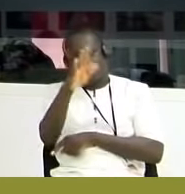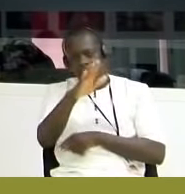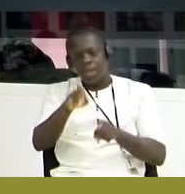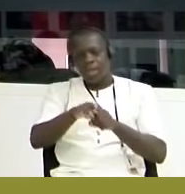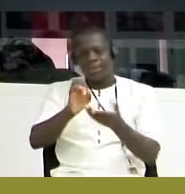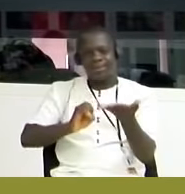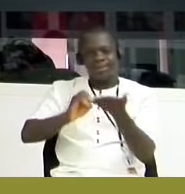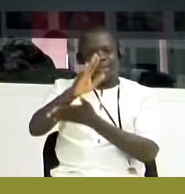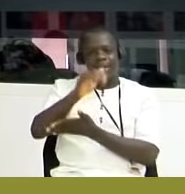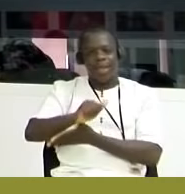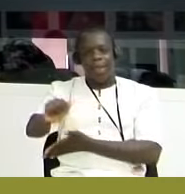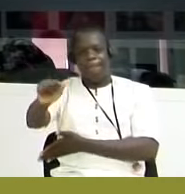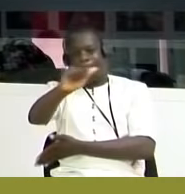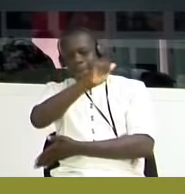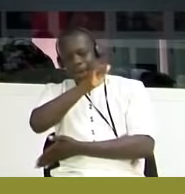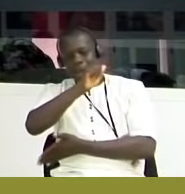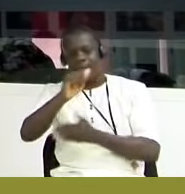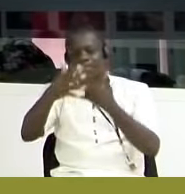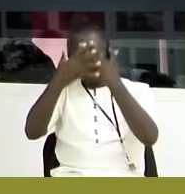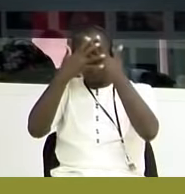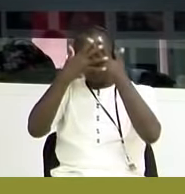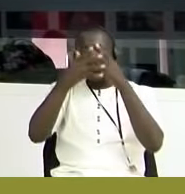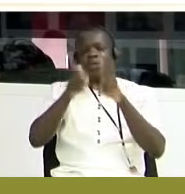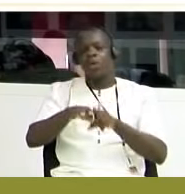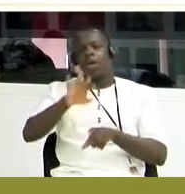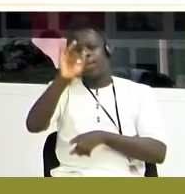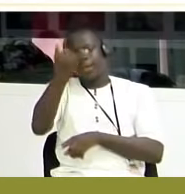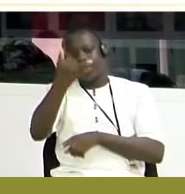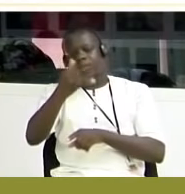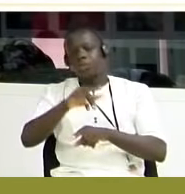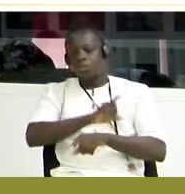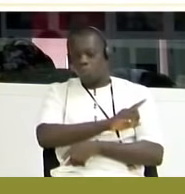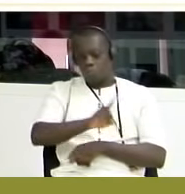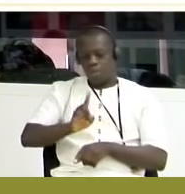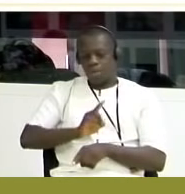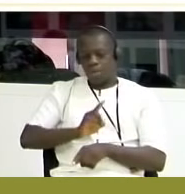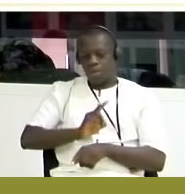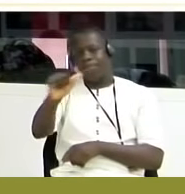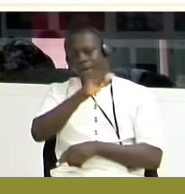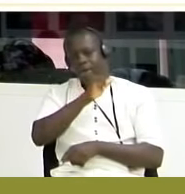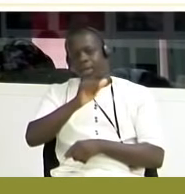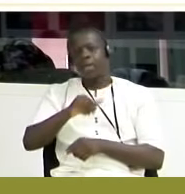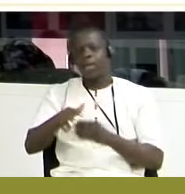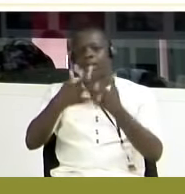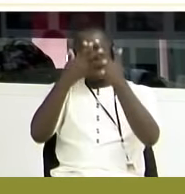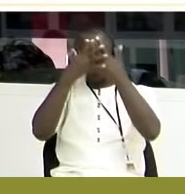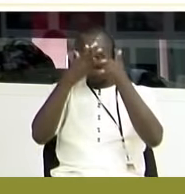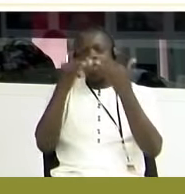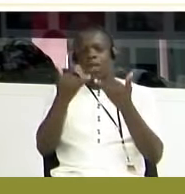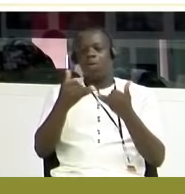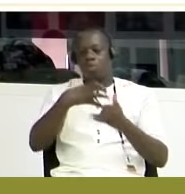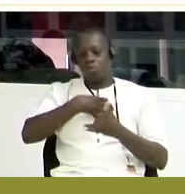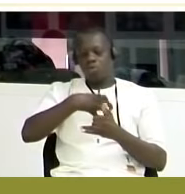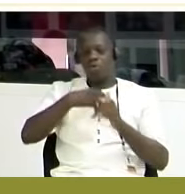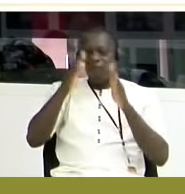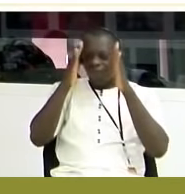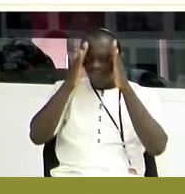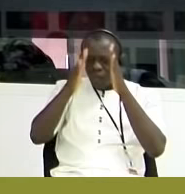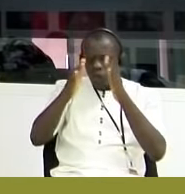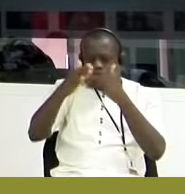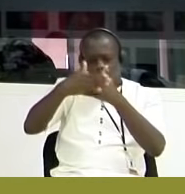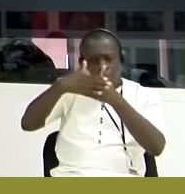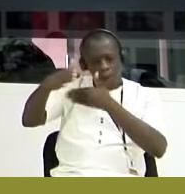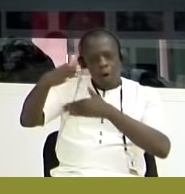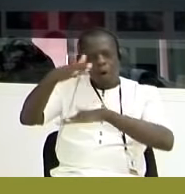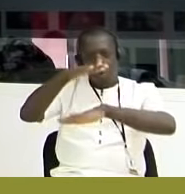Mile 2 Remand Wing, is that yes, correct? Yes, we were back to Remand Wing. Let's focus a bit more on your family. During the time